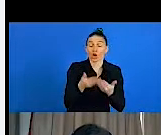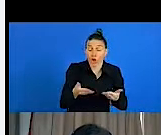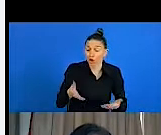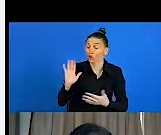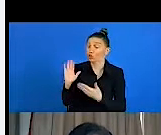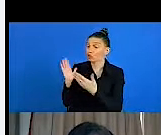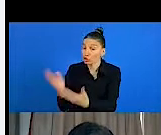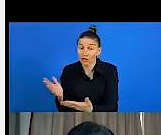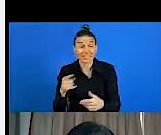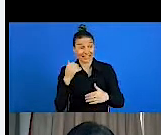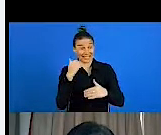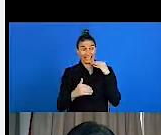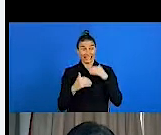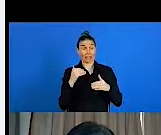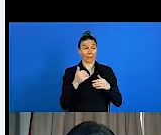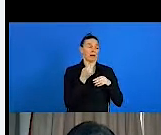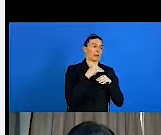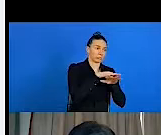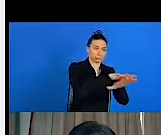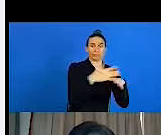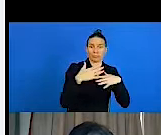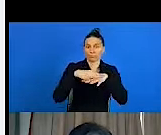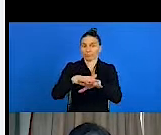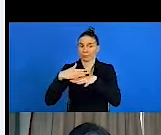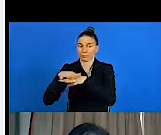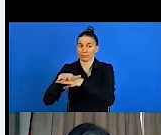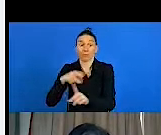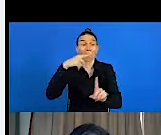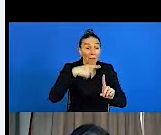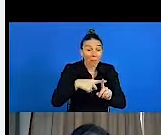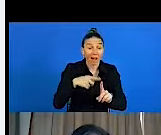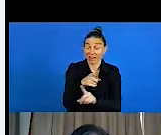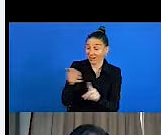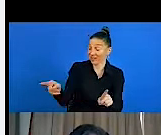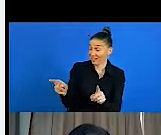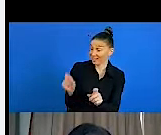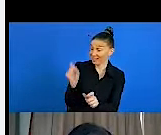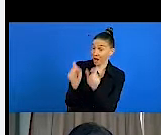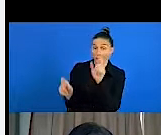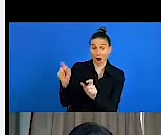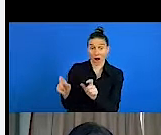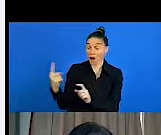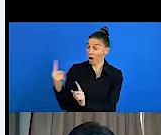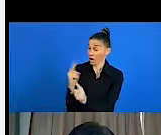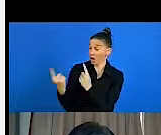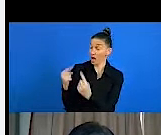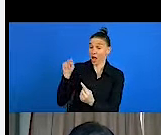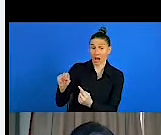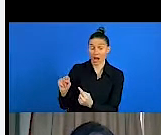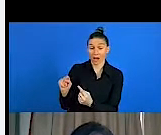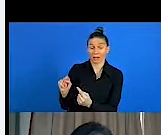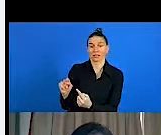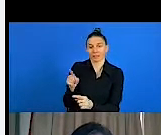while also building internal capacity to support clients. Moreover, we know that implementation of the CRPD,